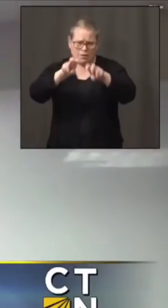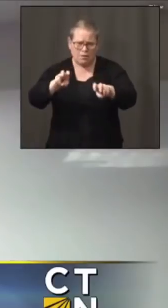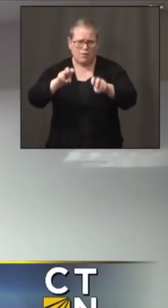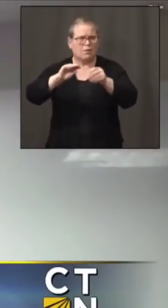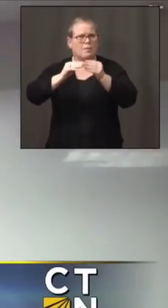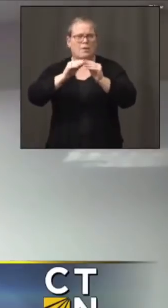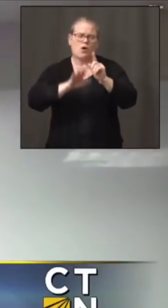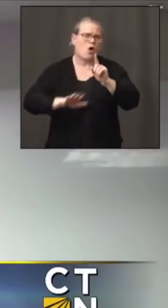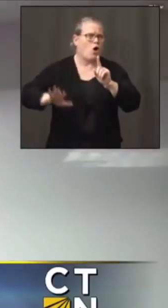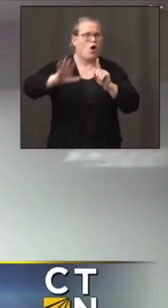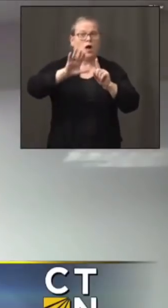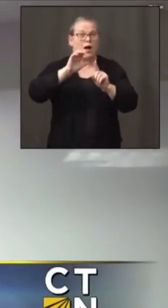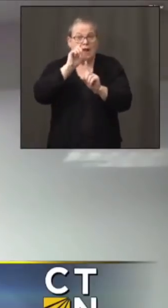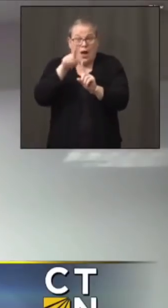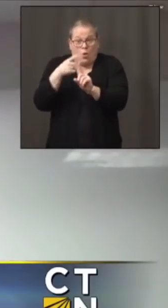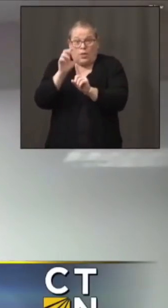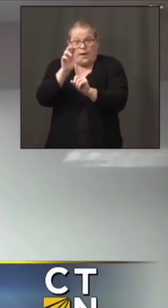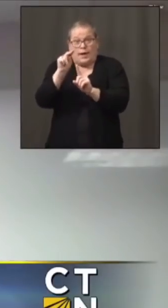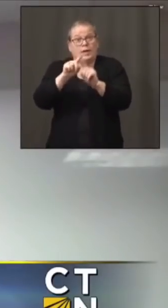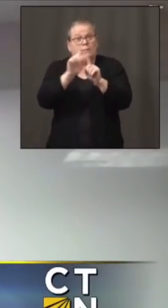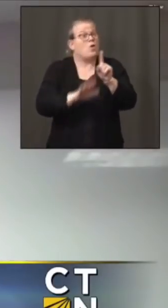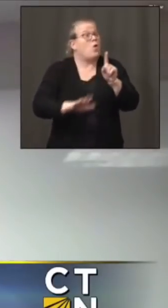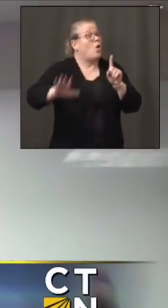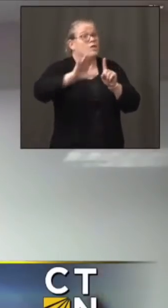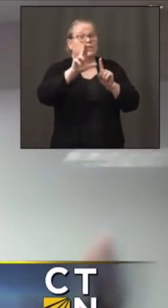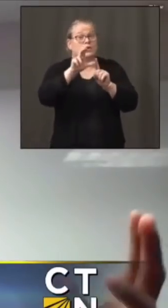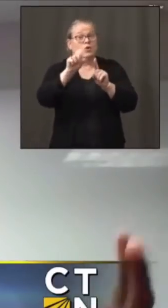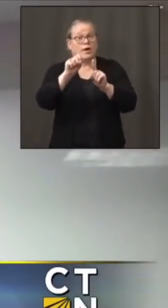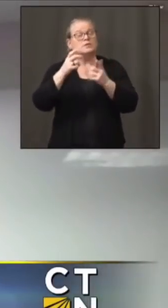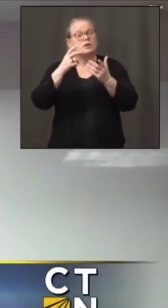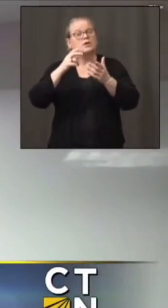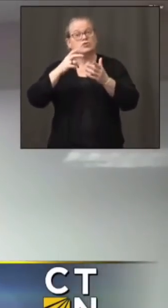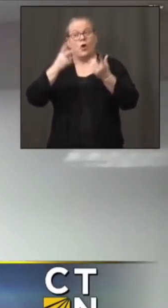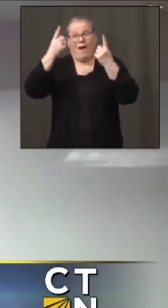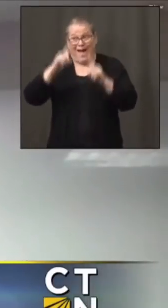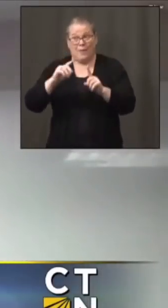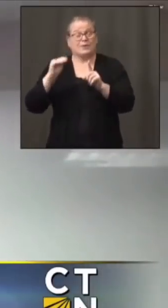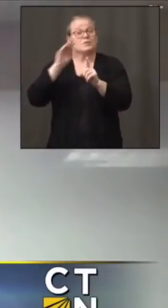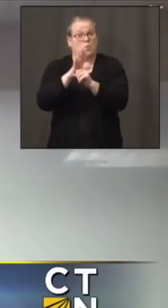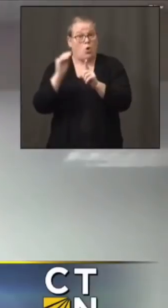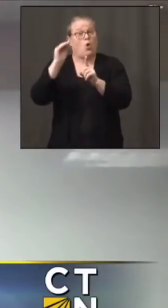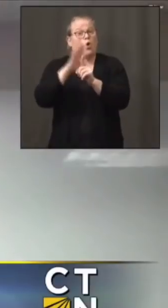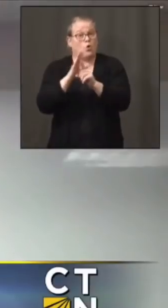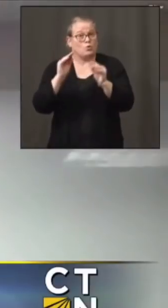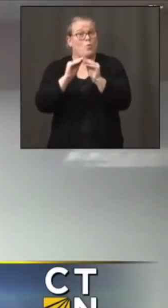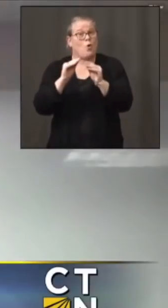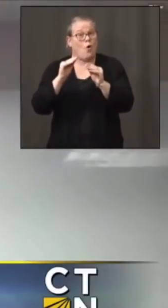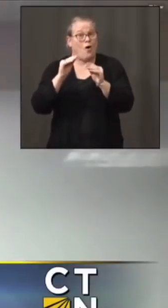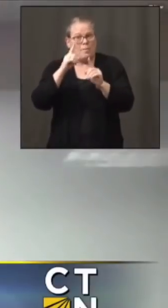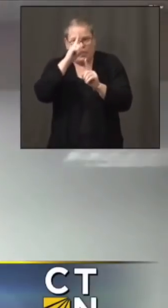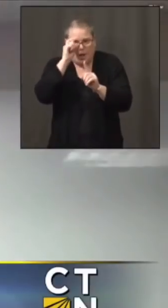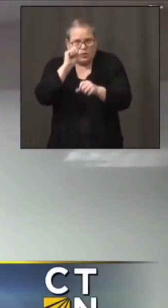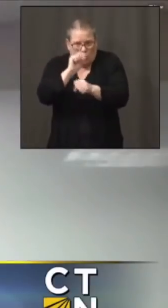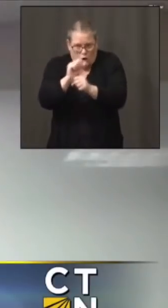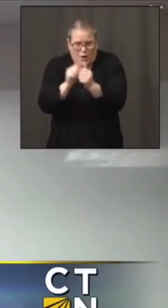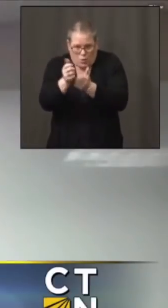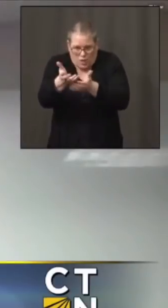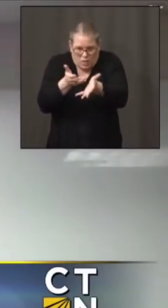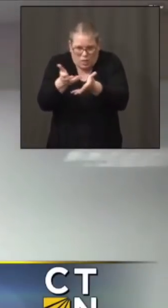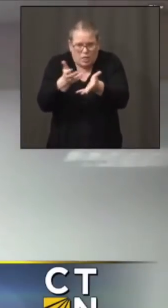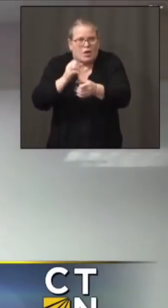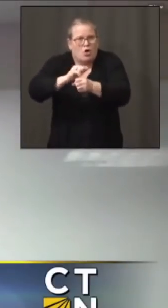healthcare systems are very close to the community, which means even though they're more exposed, they're practicing well and they're protected.